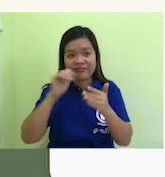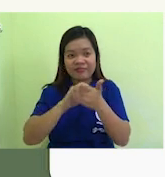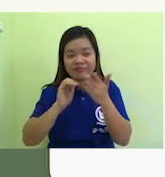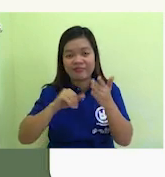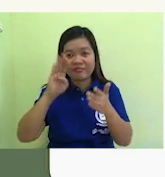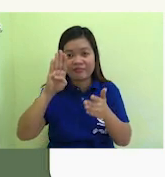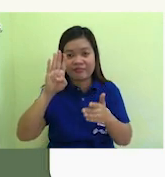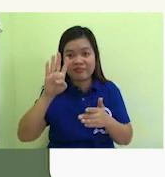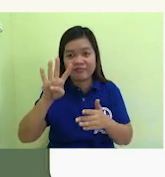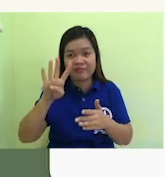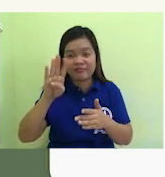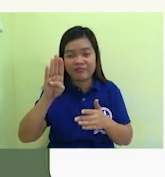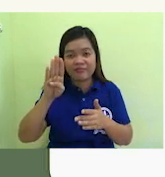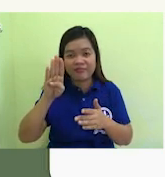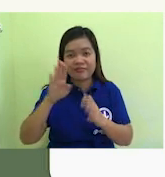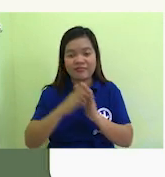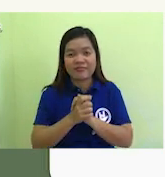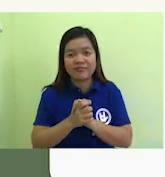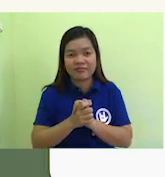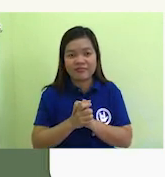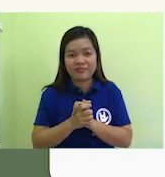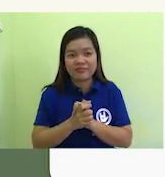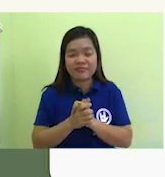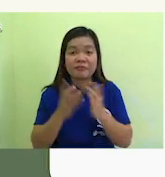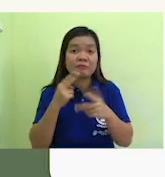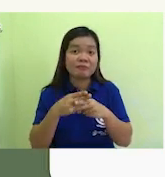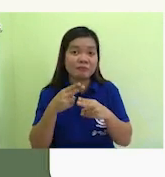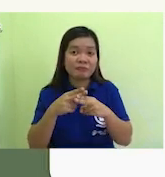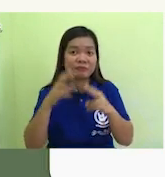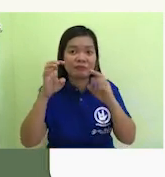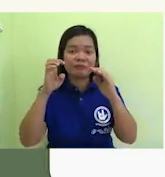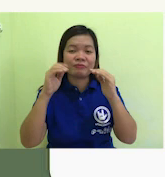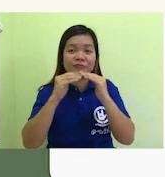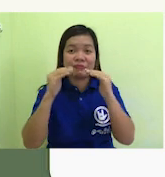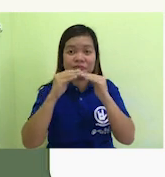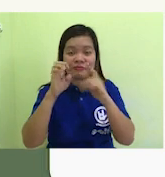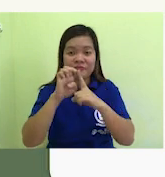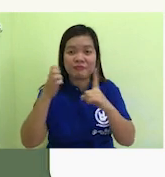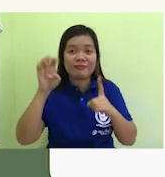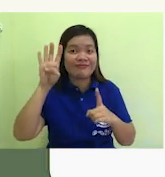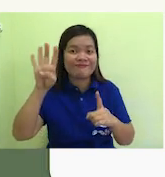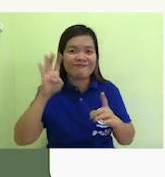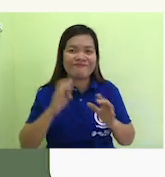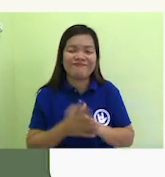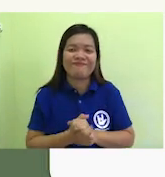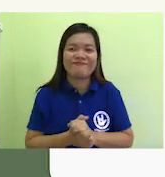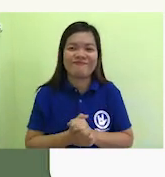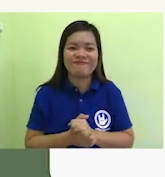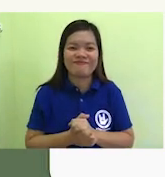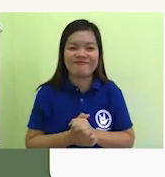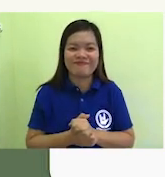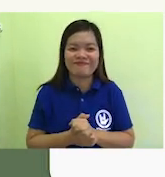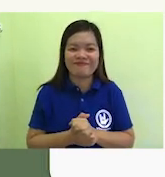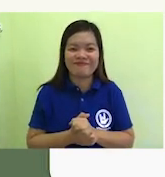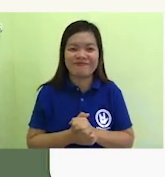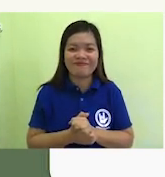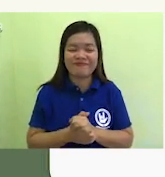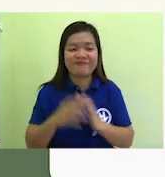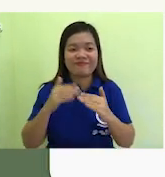8a minus 4b. And let's name it as equation 4.